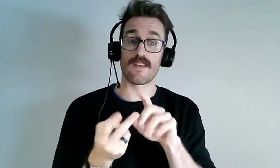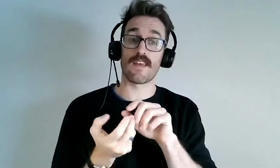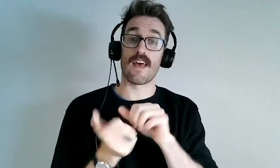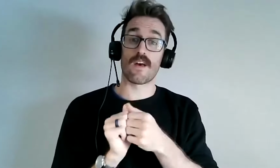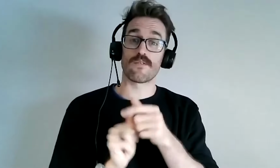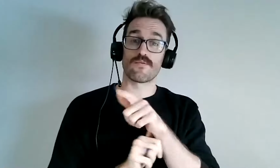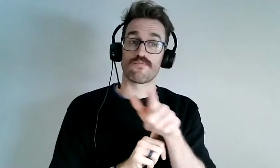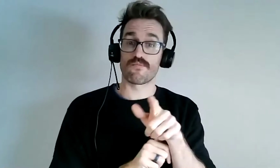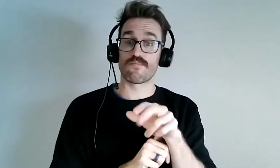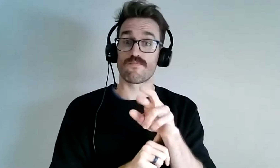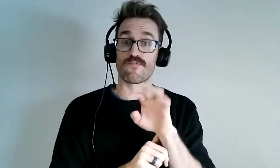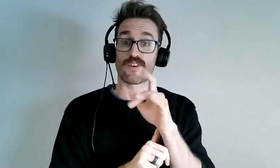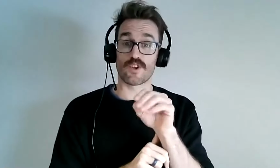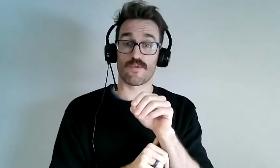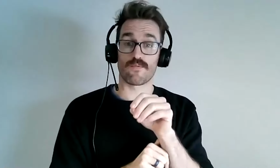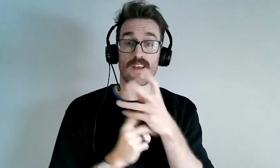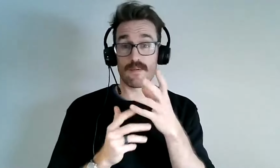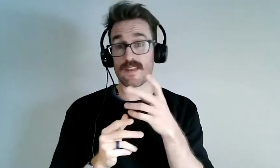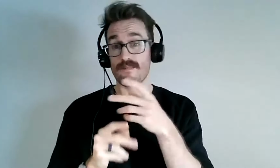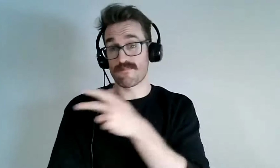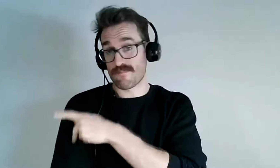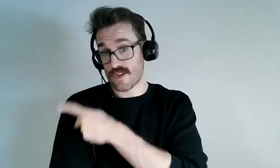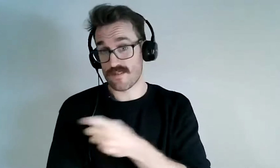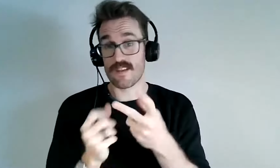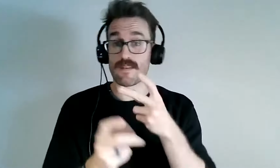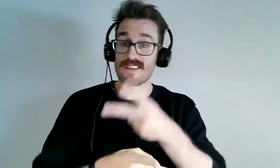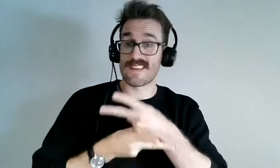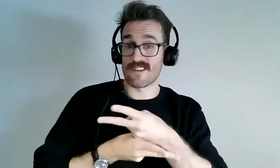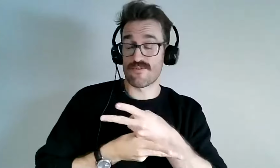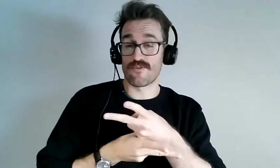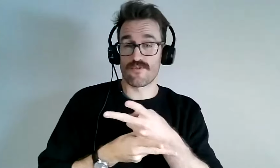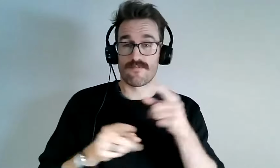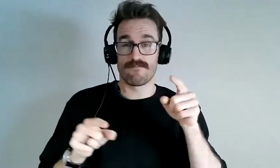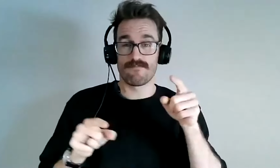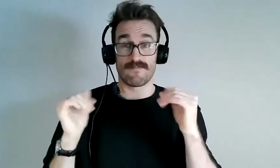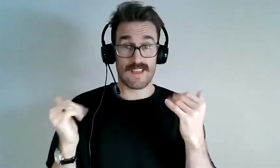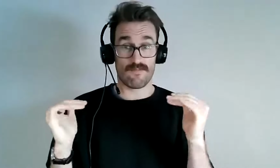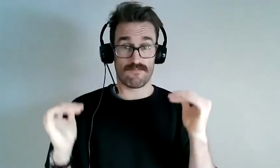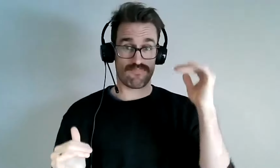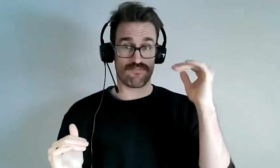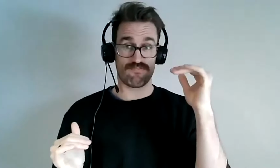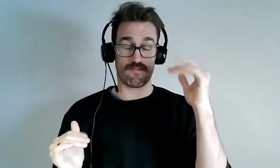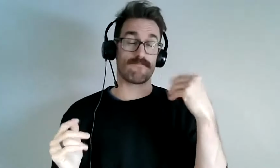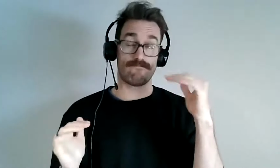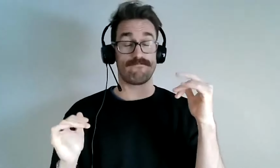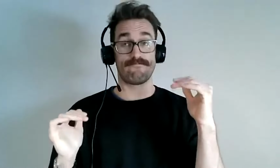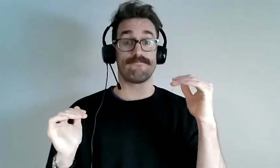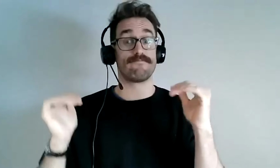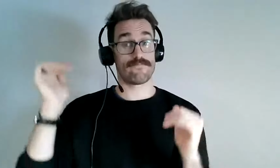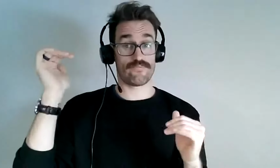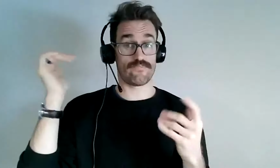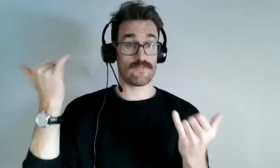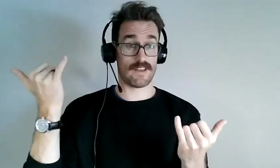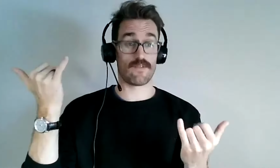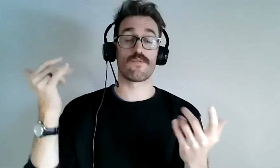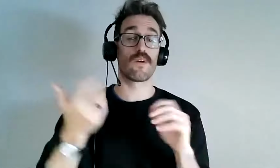ratio of patient to caregiver? Because that can be done in the future, but the need is right now. And how do we palliate to that?